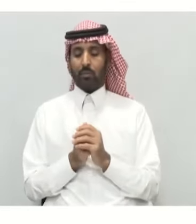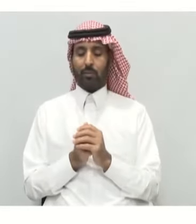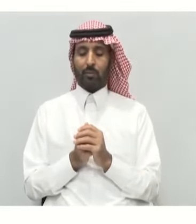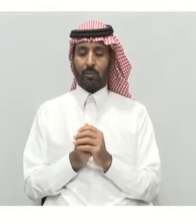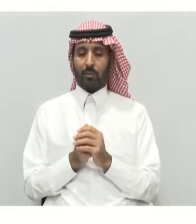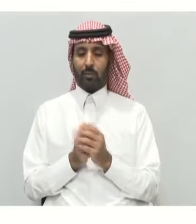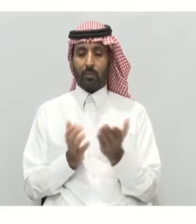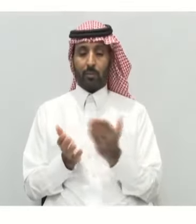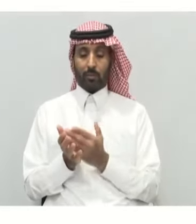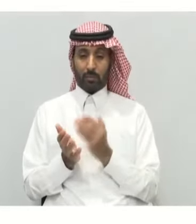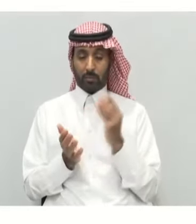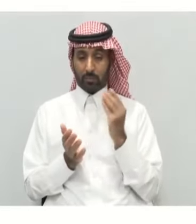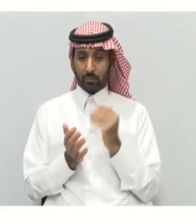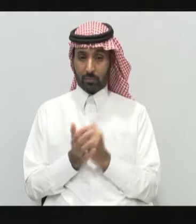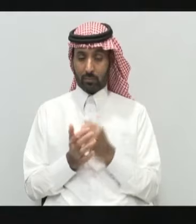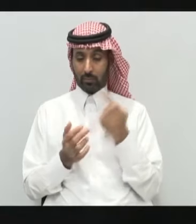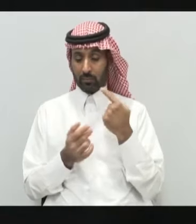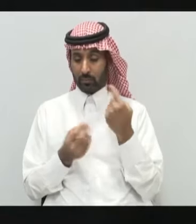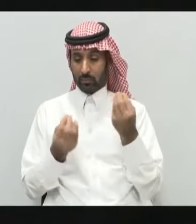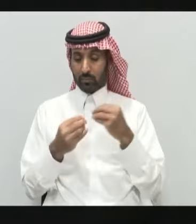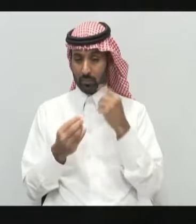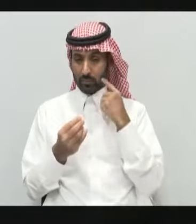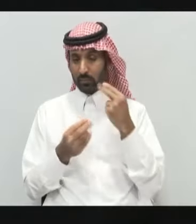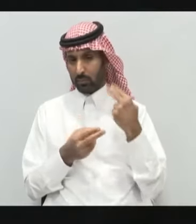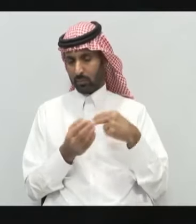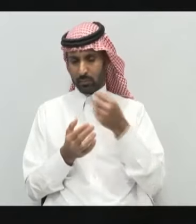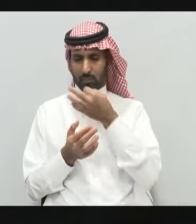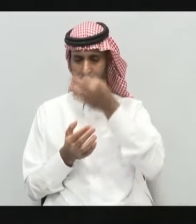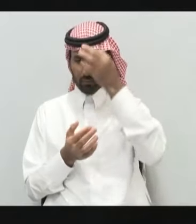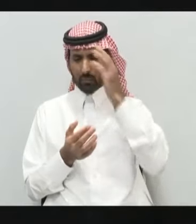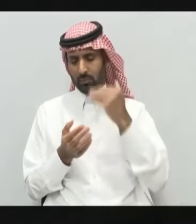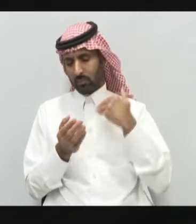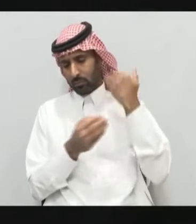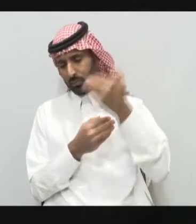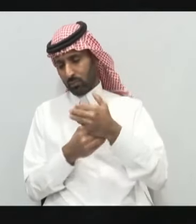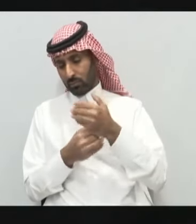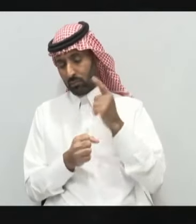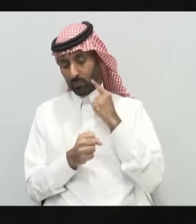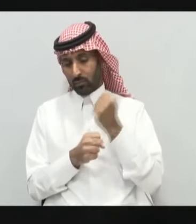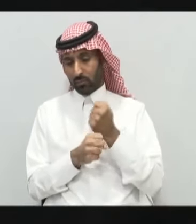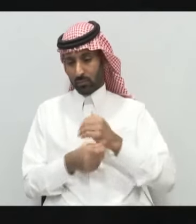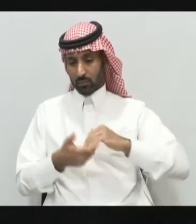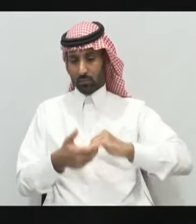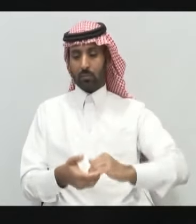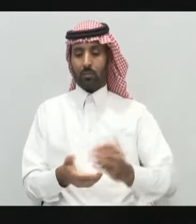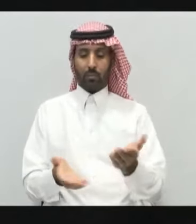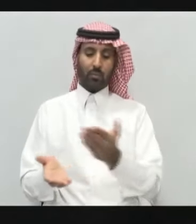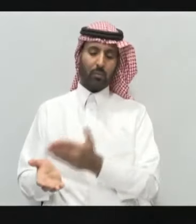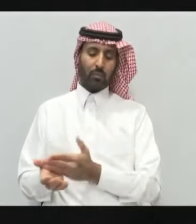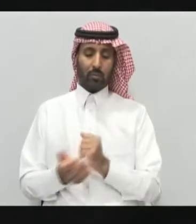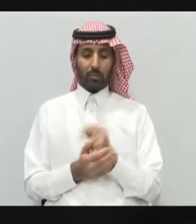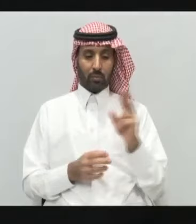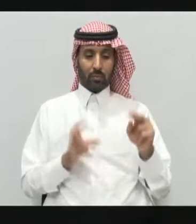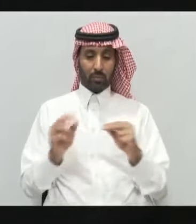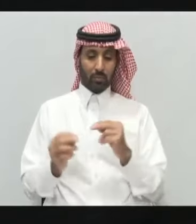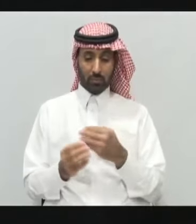is. And in this case, we can also use the adjective after the verb to be. And we made an example